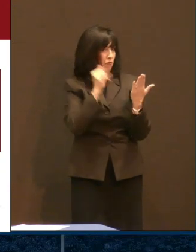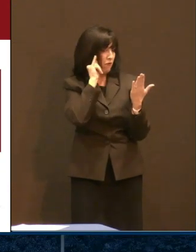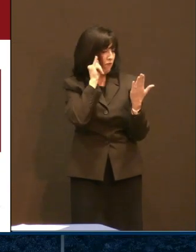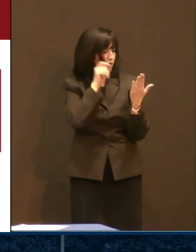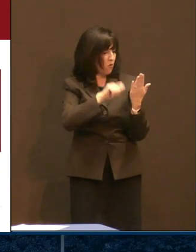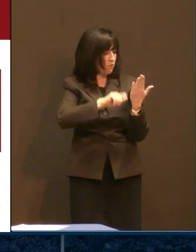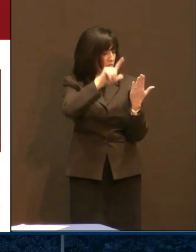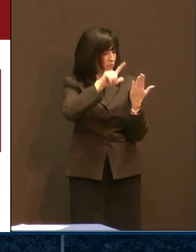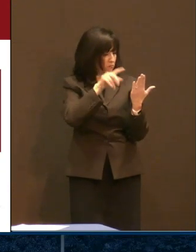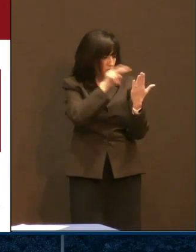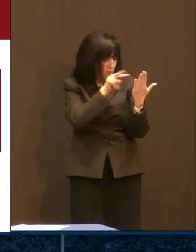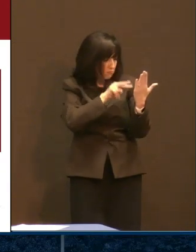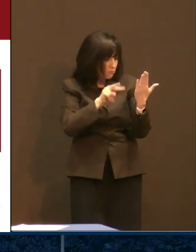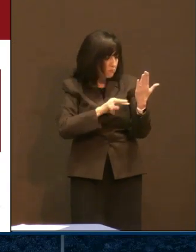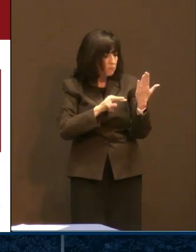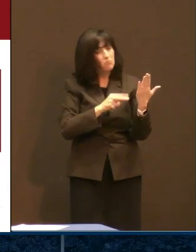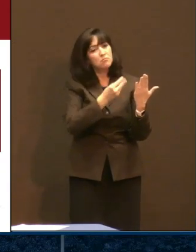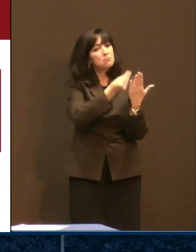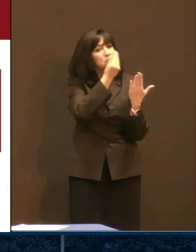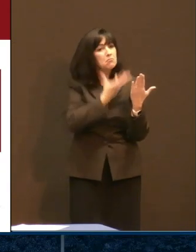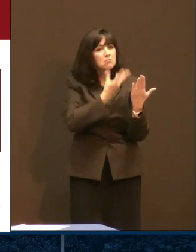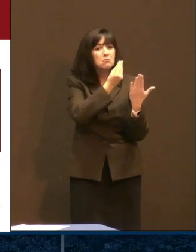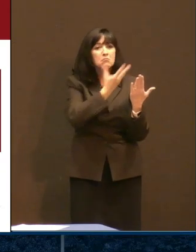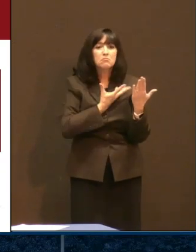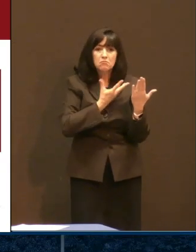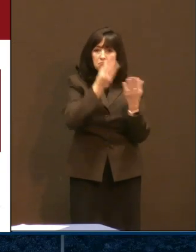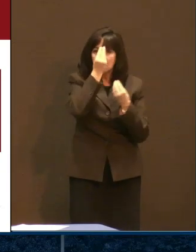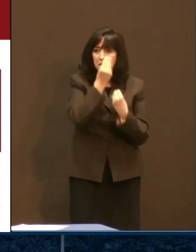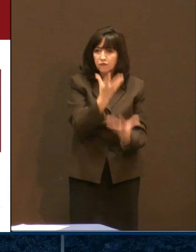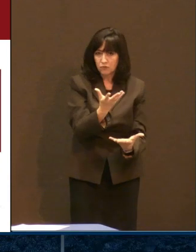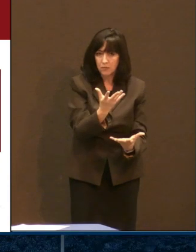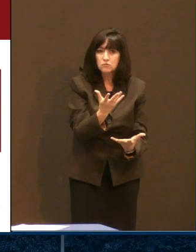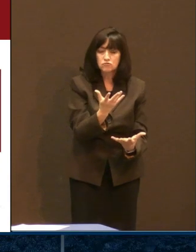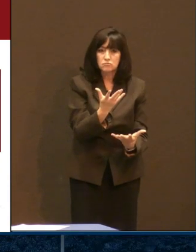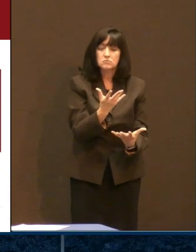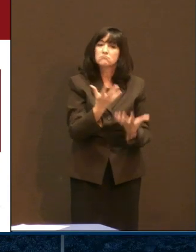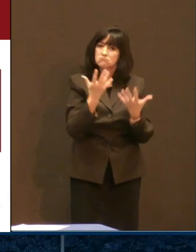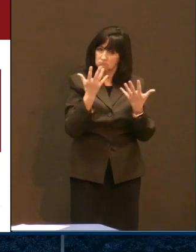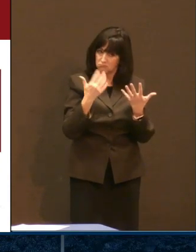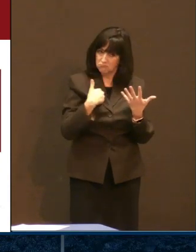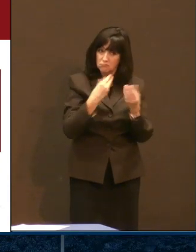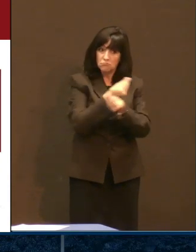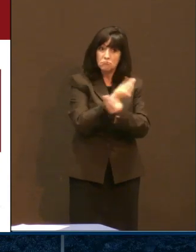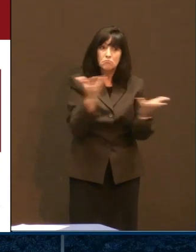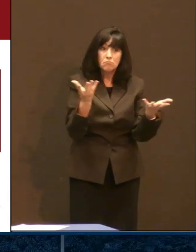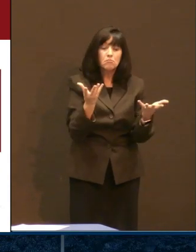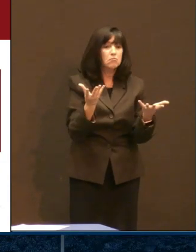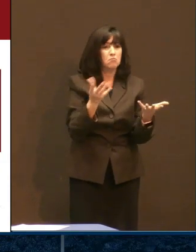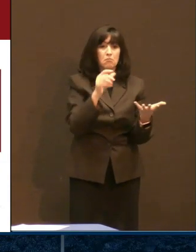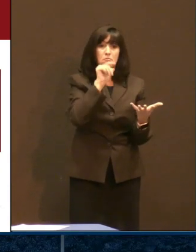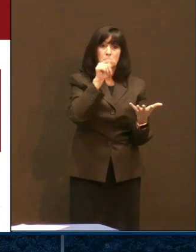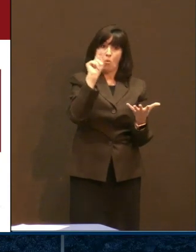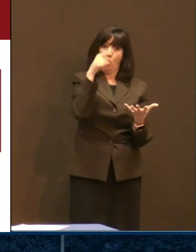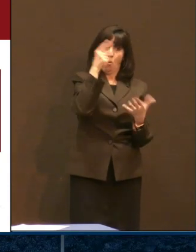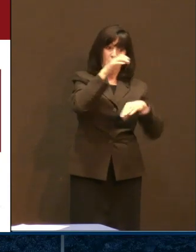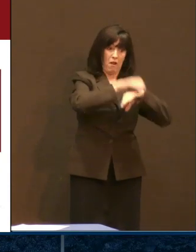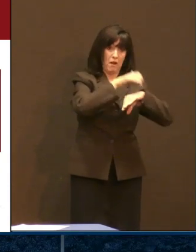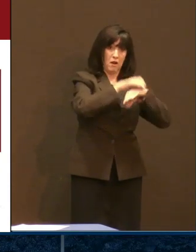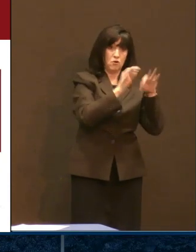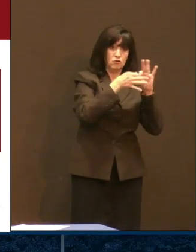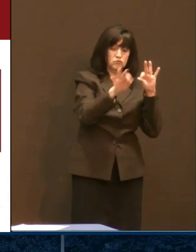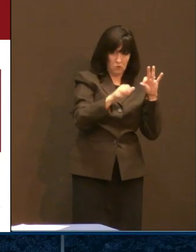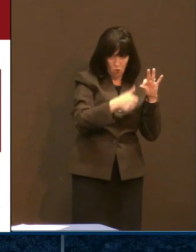are doing as them in languages to make sure we get them to the making sure they are translated and appropriately disseminated out